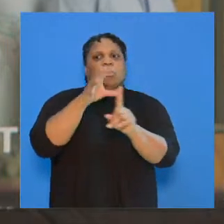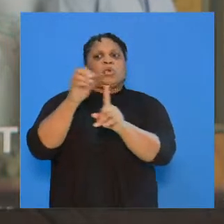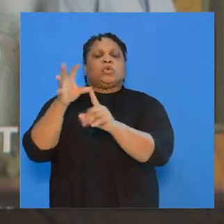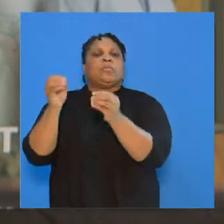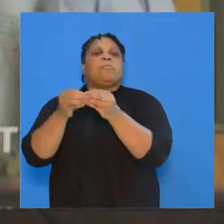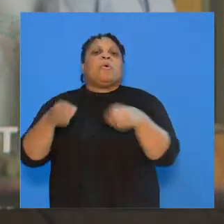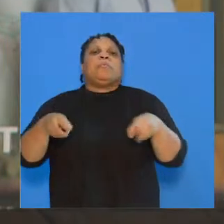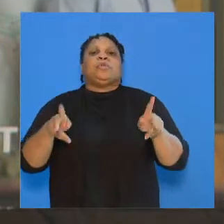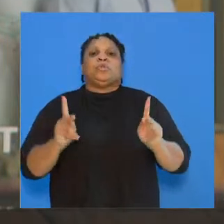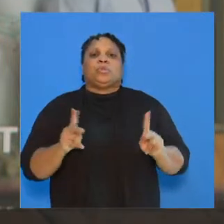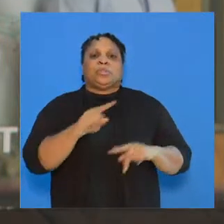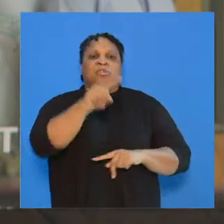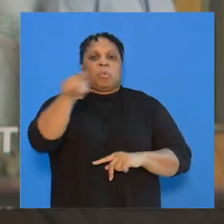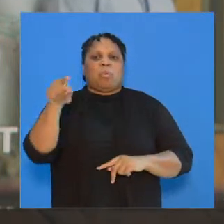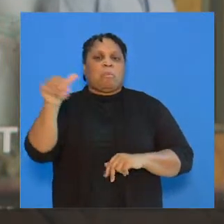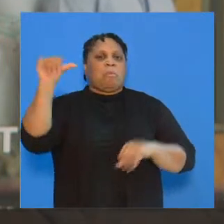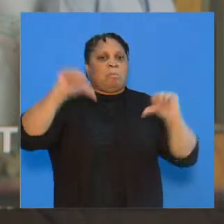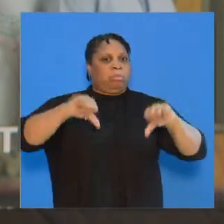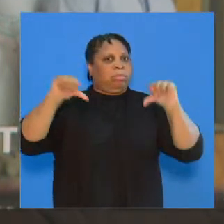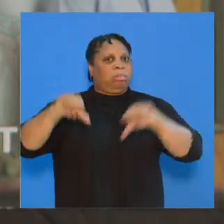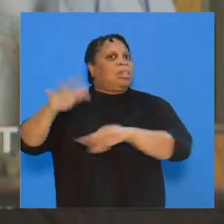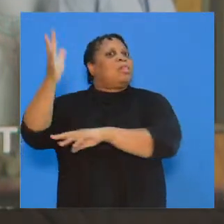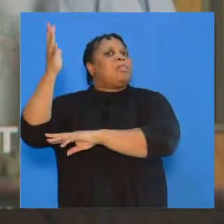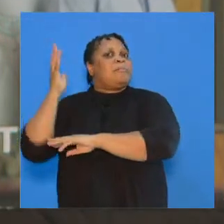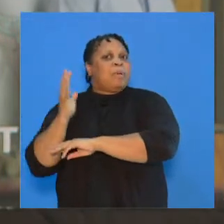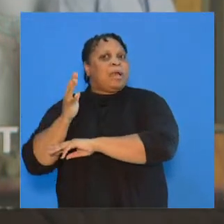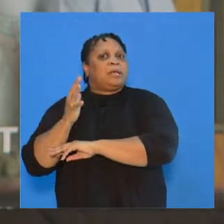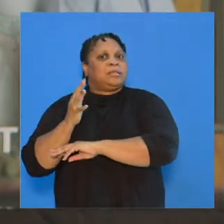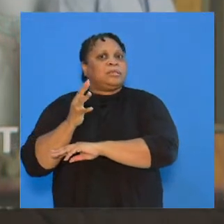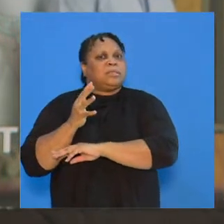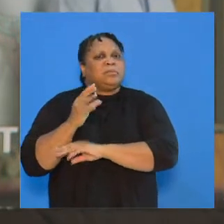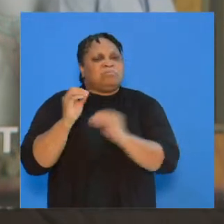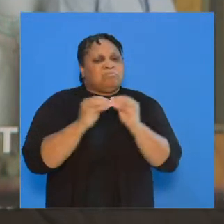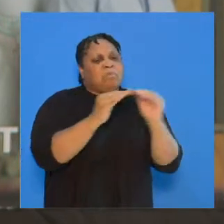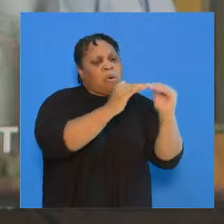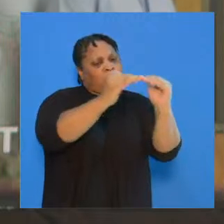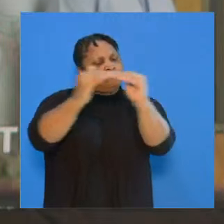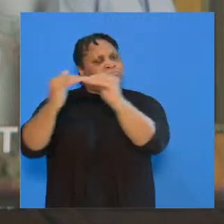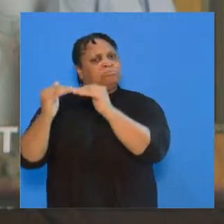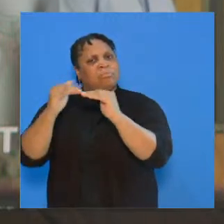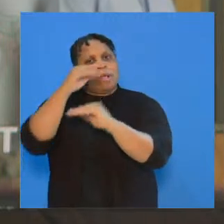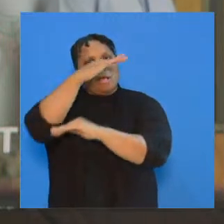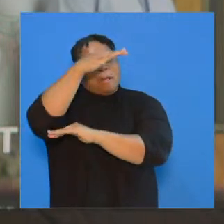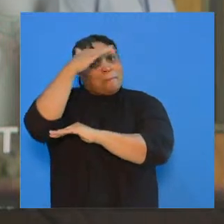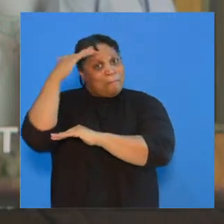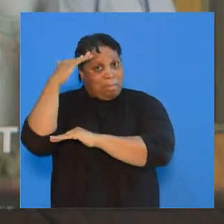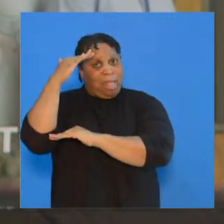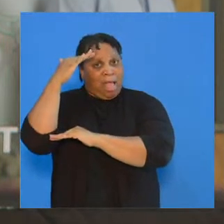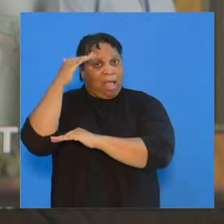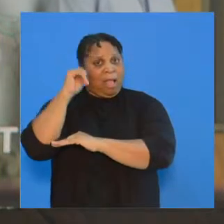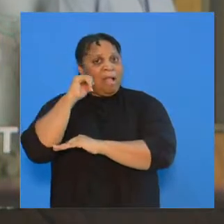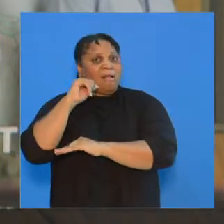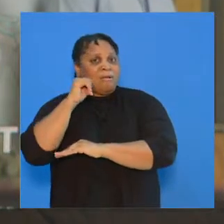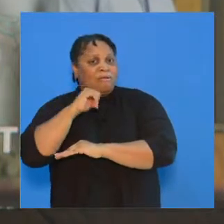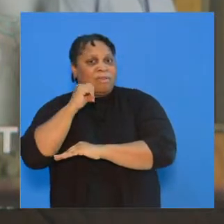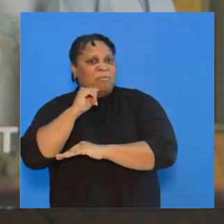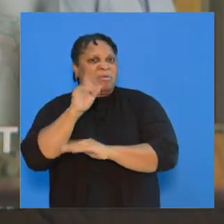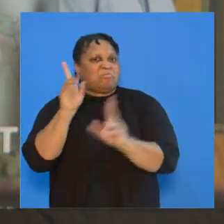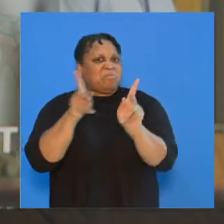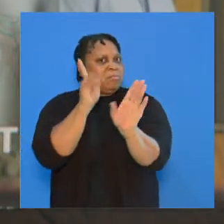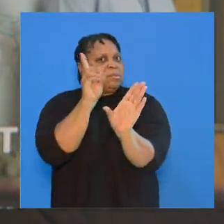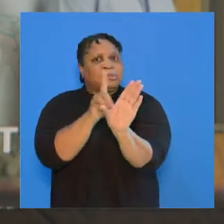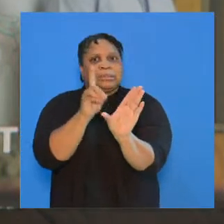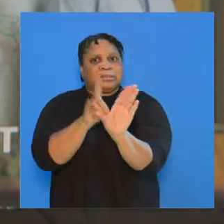denied opportunities in the past and making the playing field more level for Black, female, or persons with disabilities who